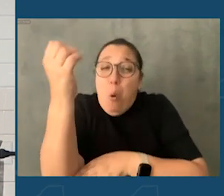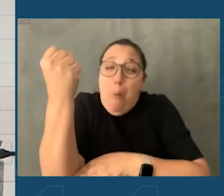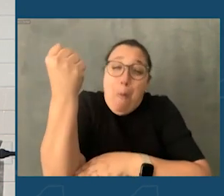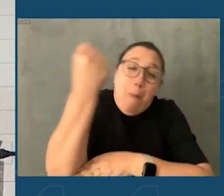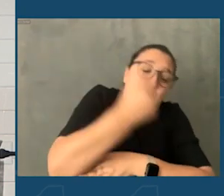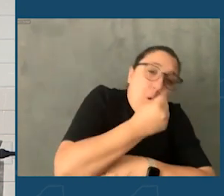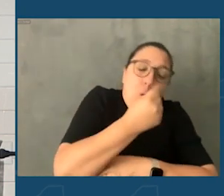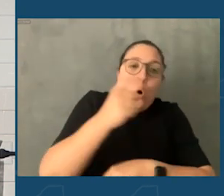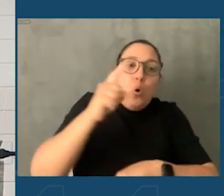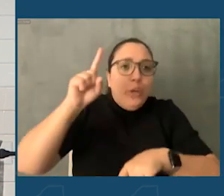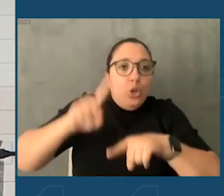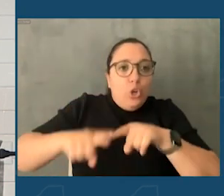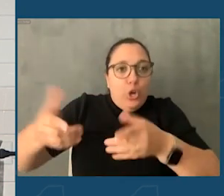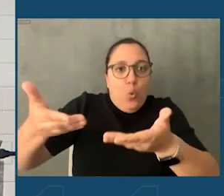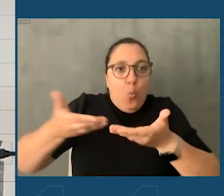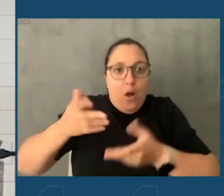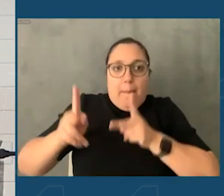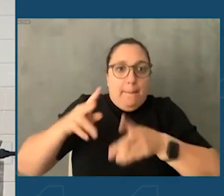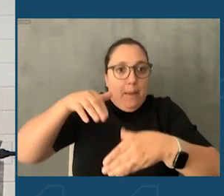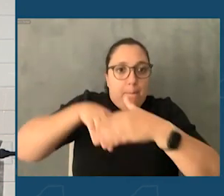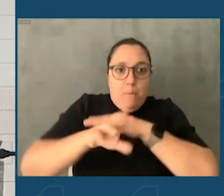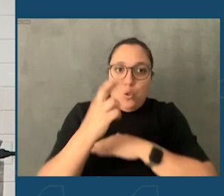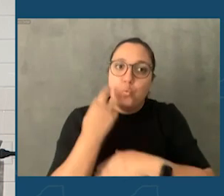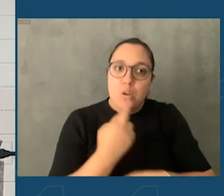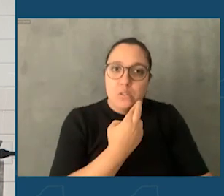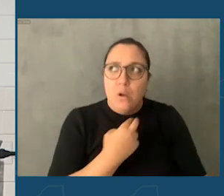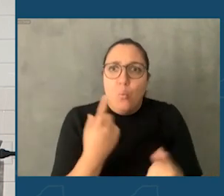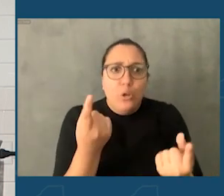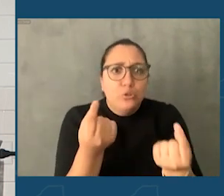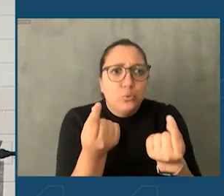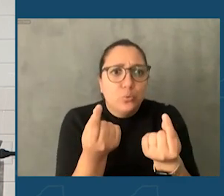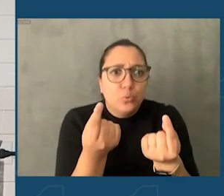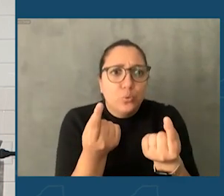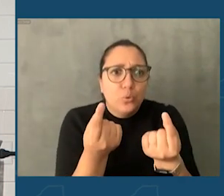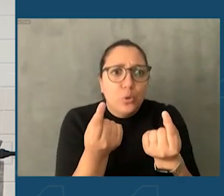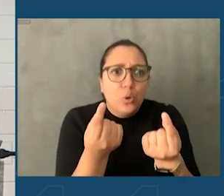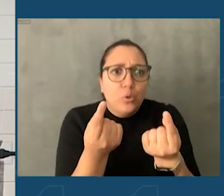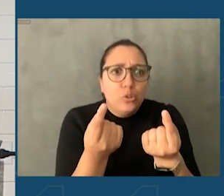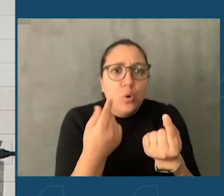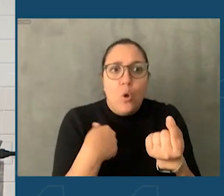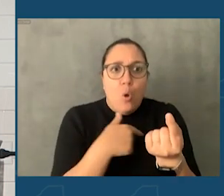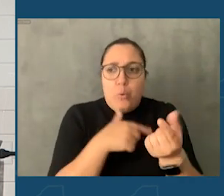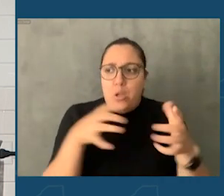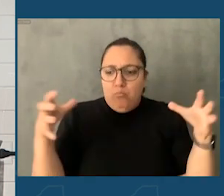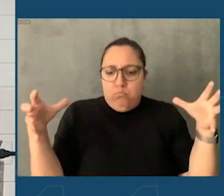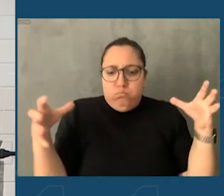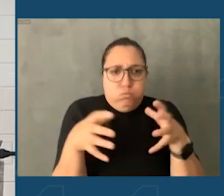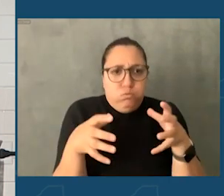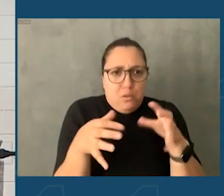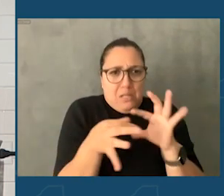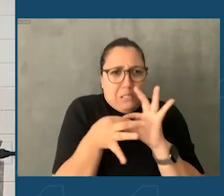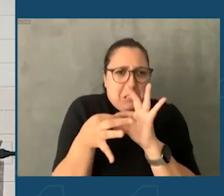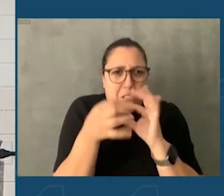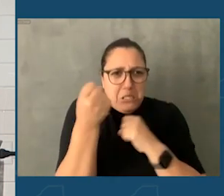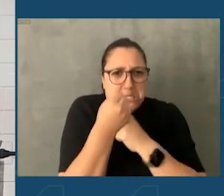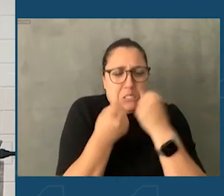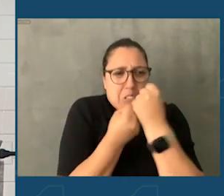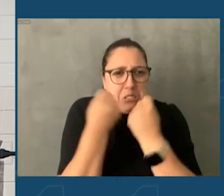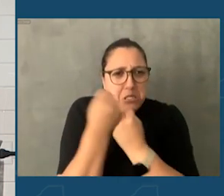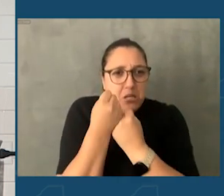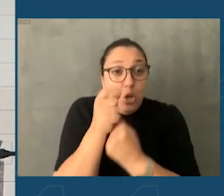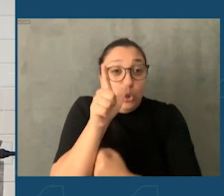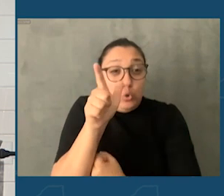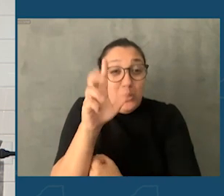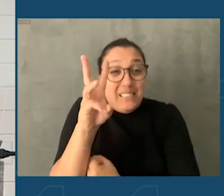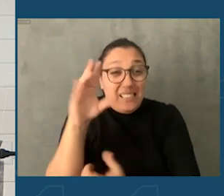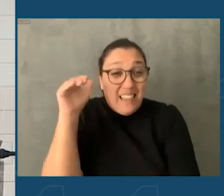our restaurants. What could we do? We banded together as a community to help each other. 26,000 restaurants